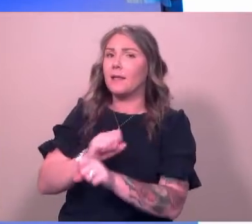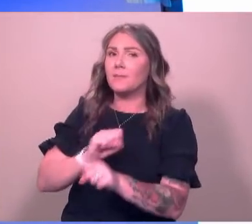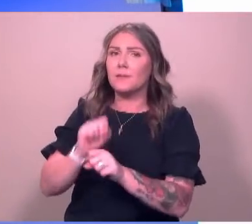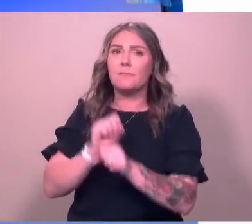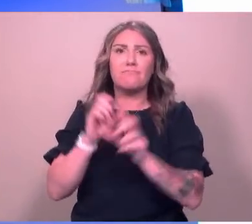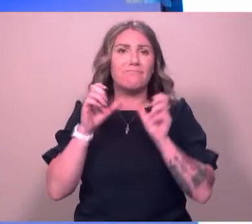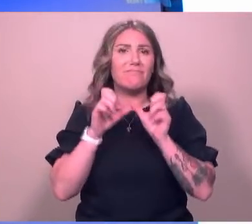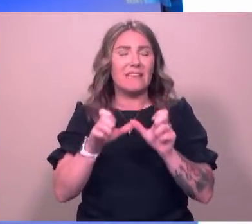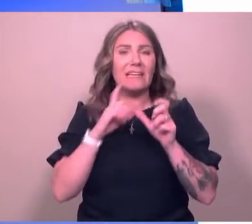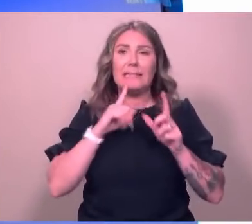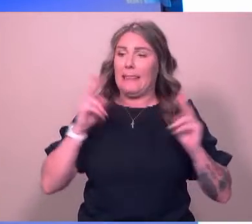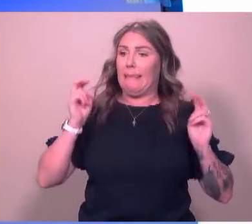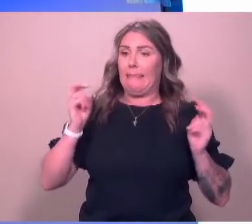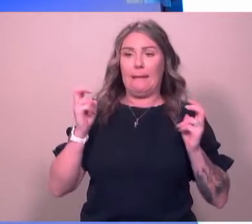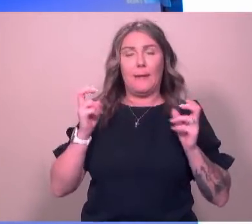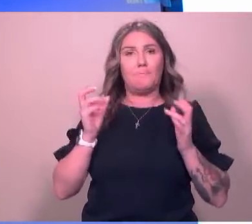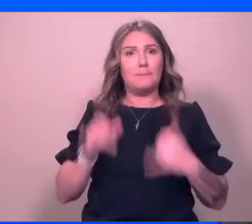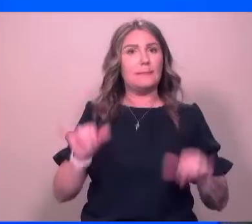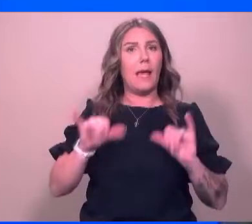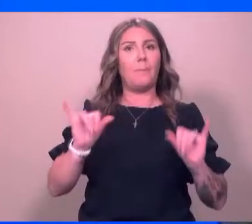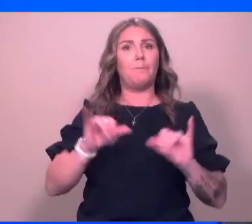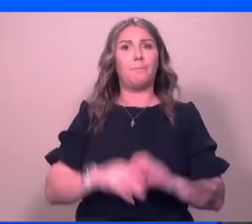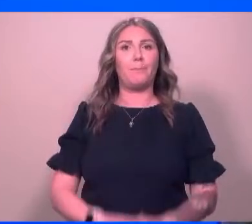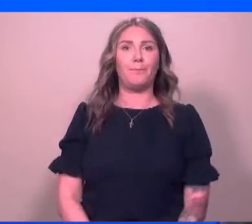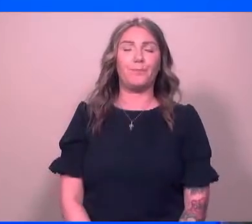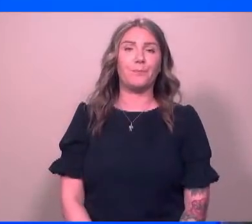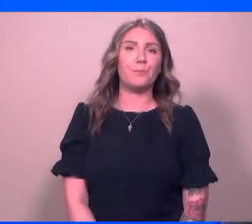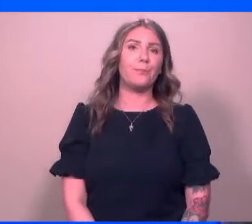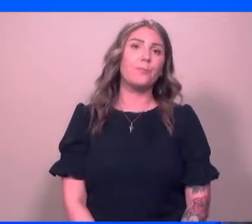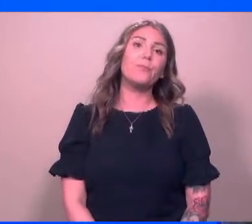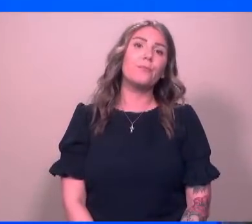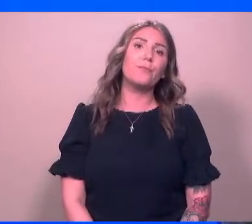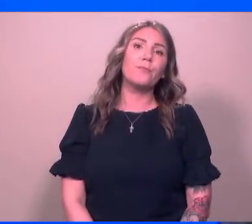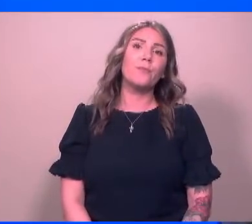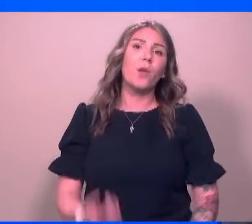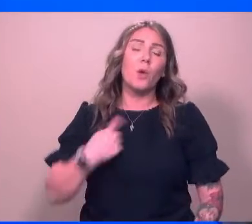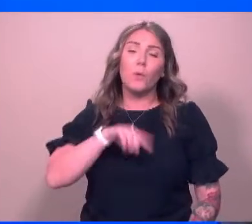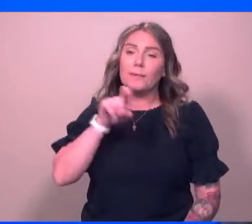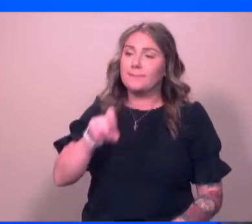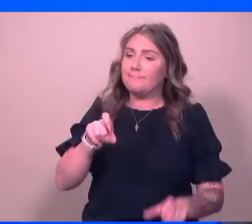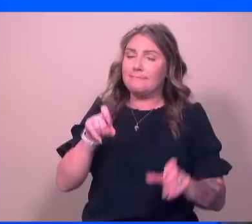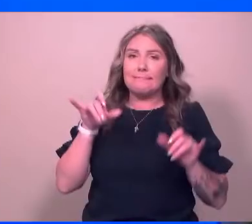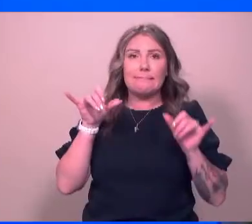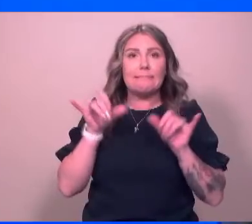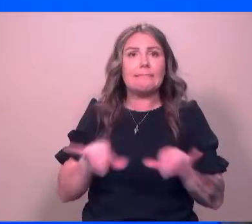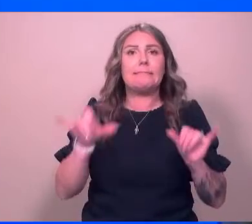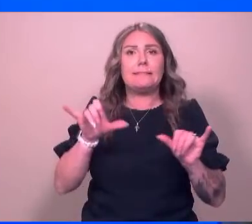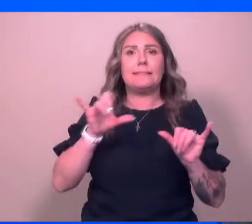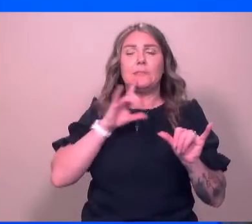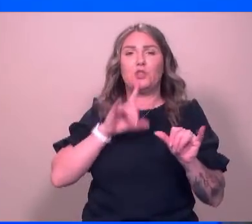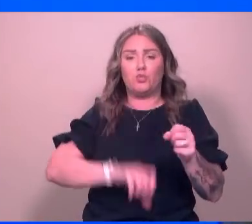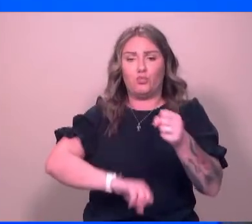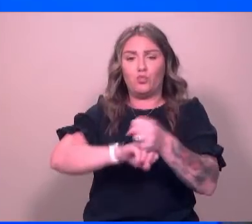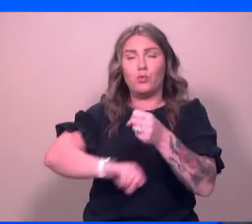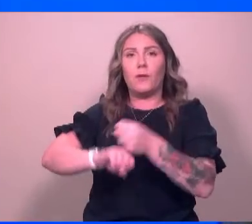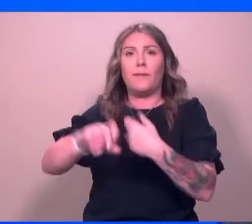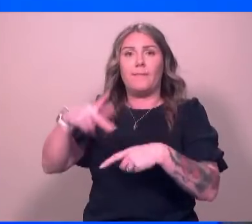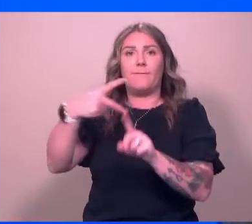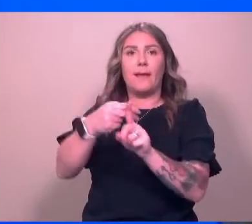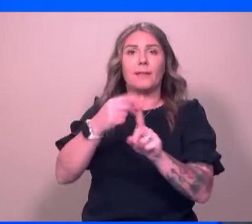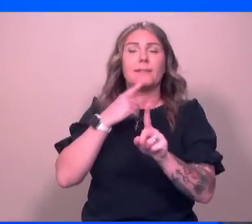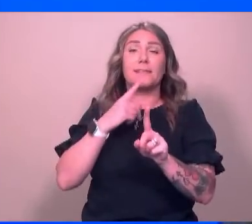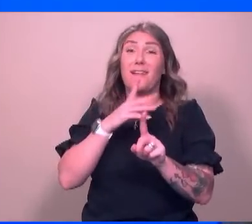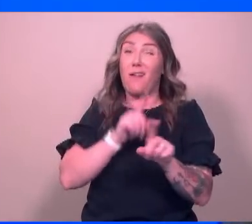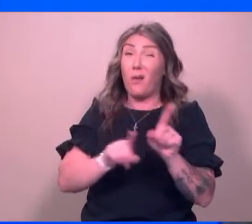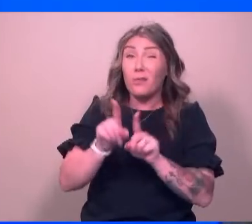to be the running theme. So, I think we have to continue to promote vaccination, but